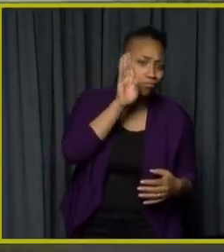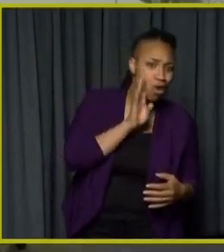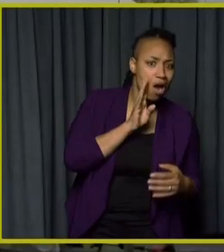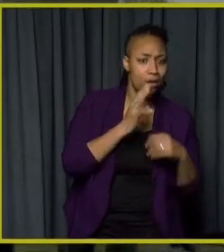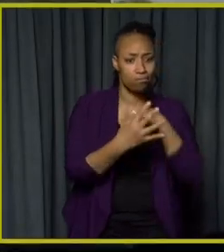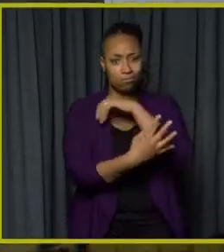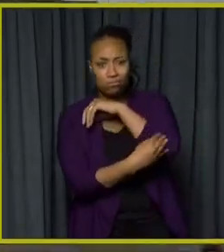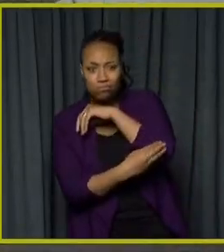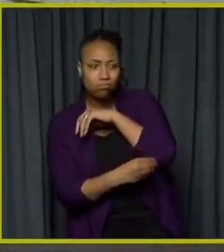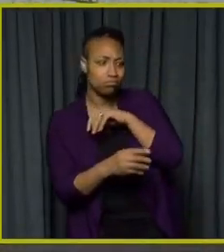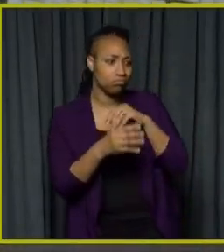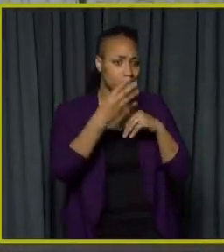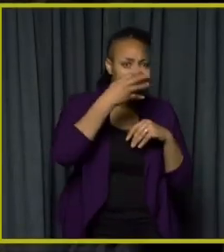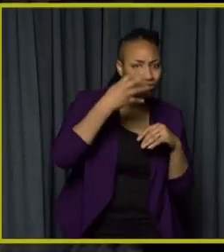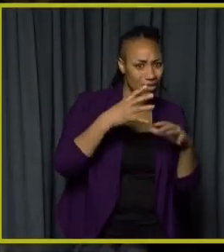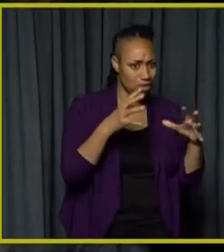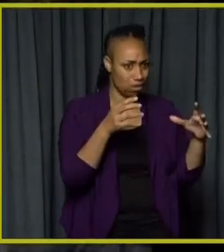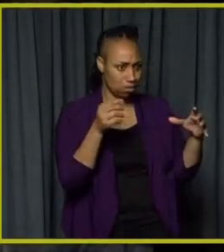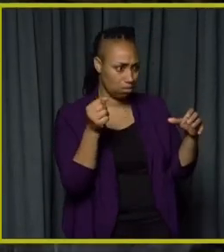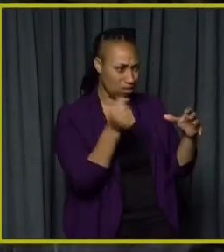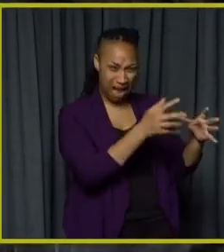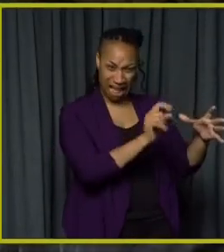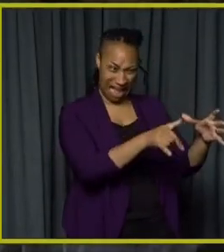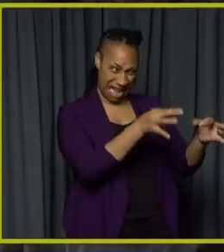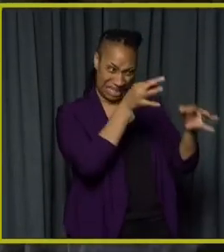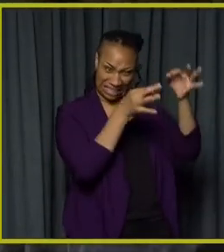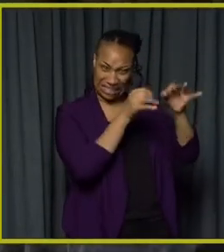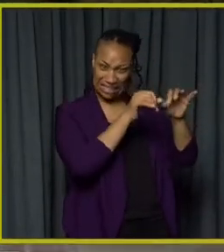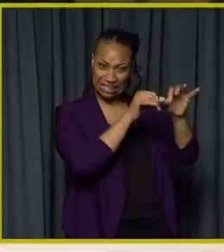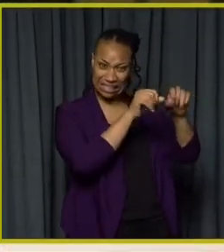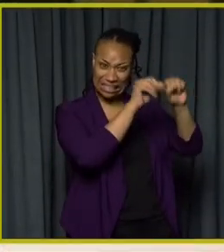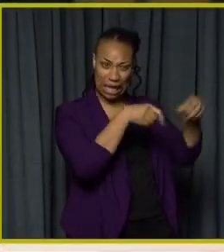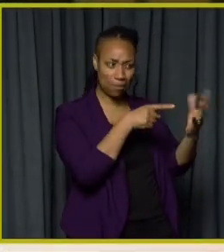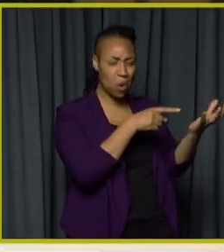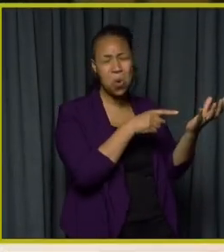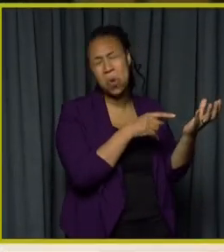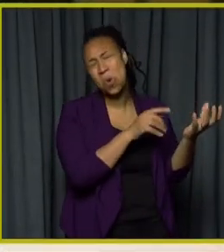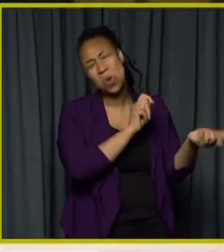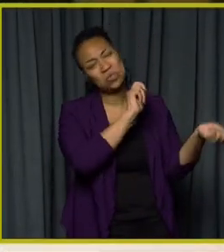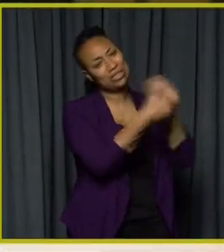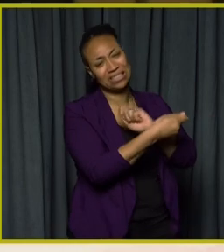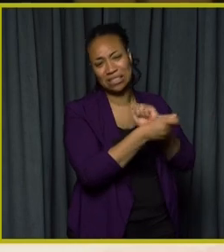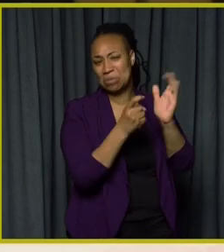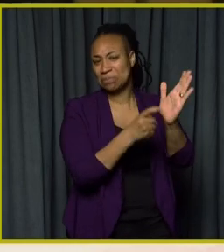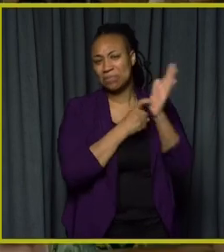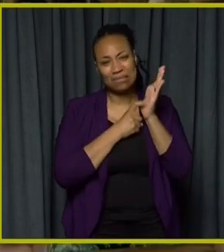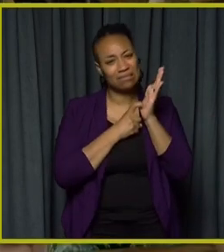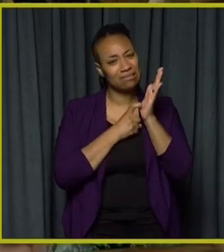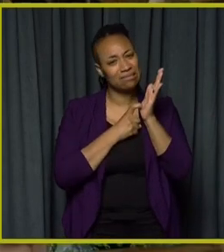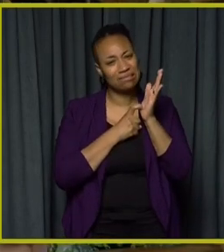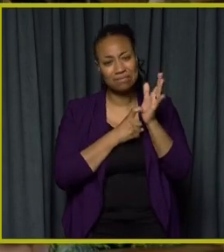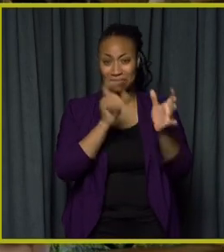with the criminal justice system. We demand the right to vote for the formerly incarcerated.